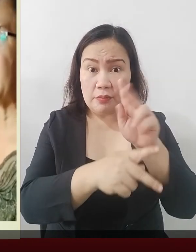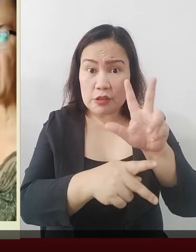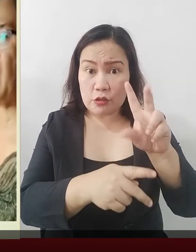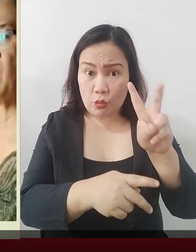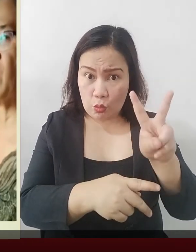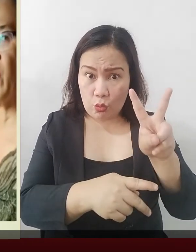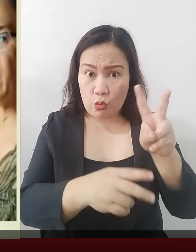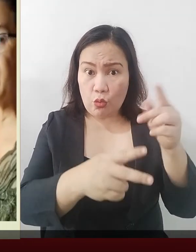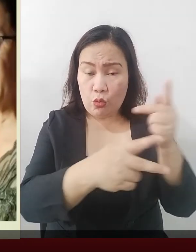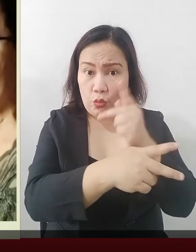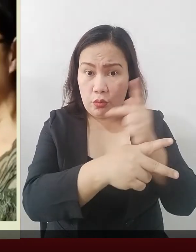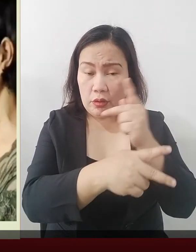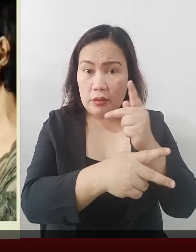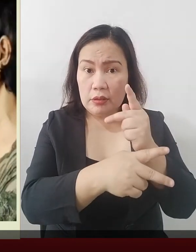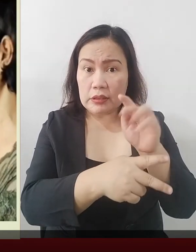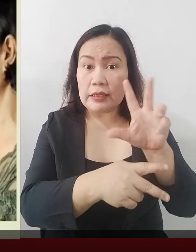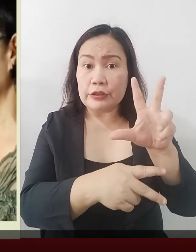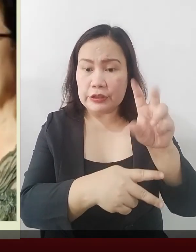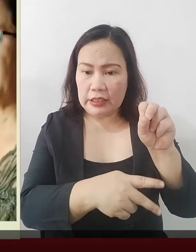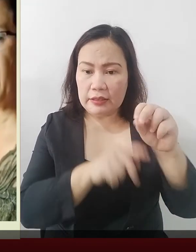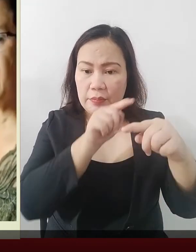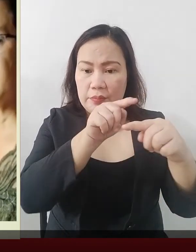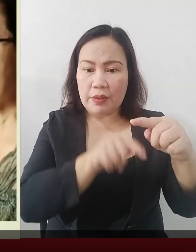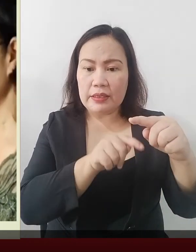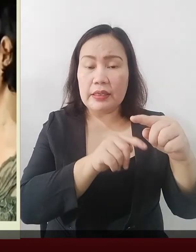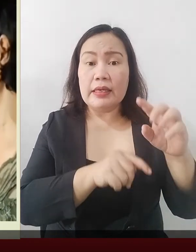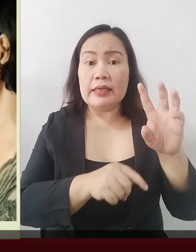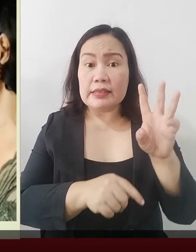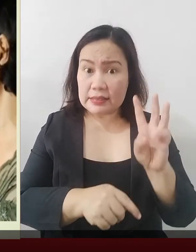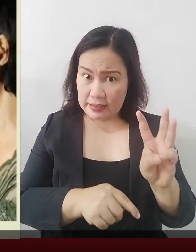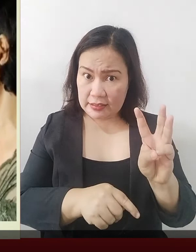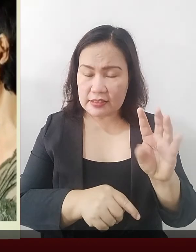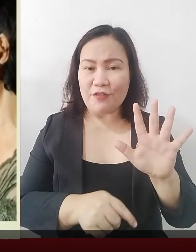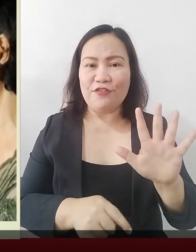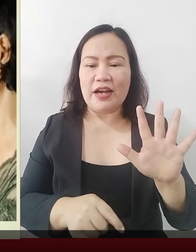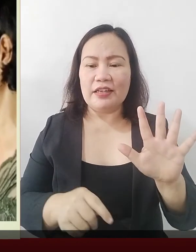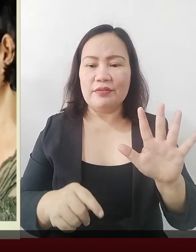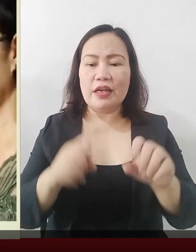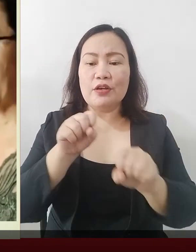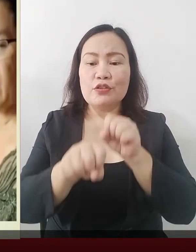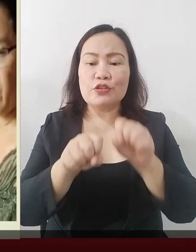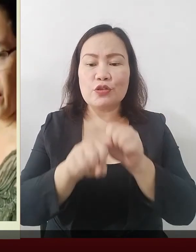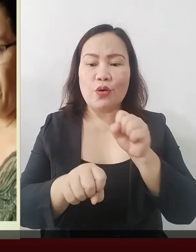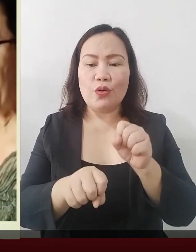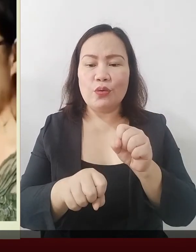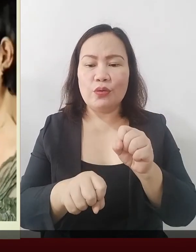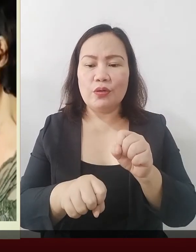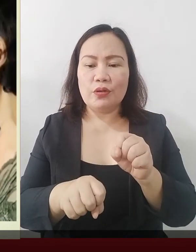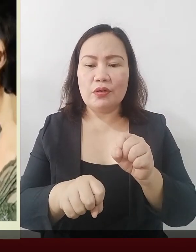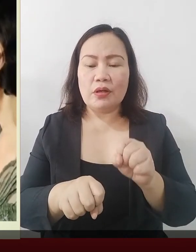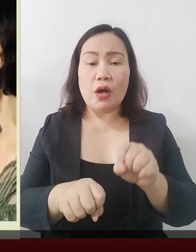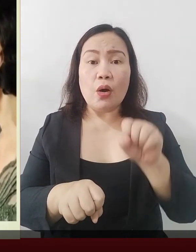15 times 2 is 30 divided by 6 is 5. So